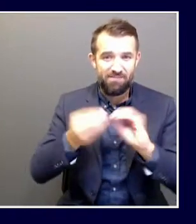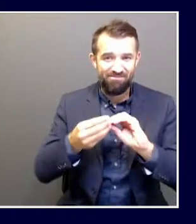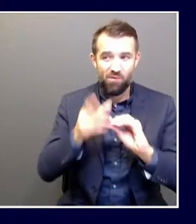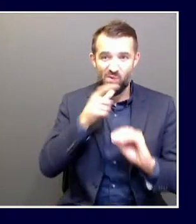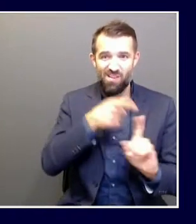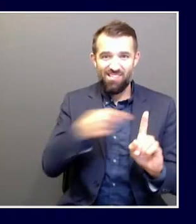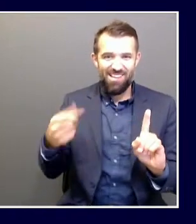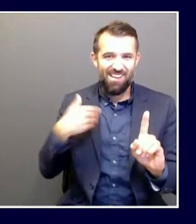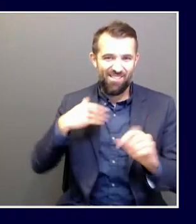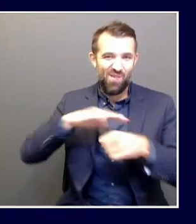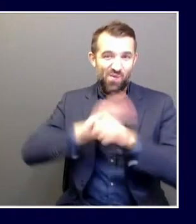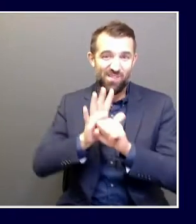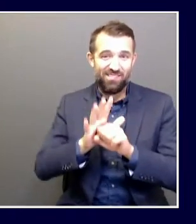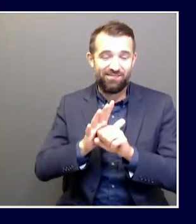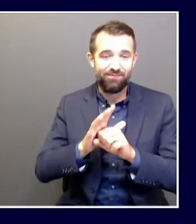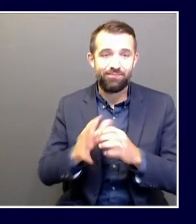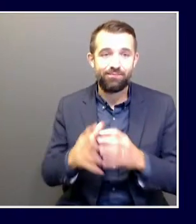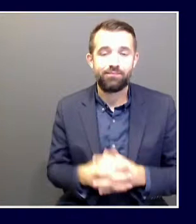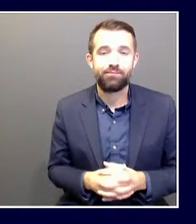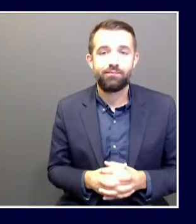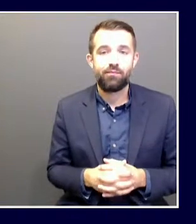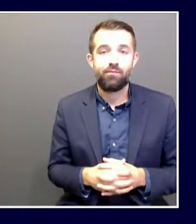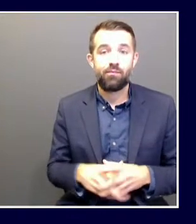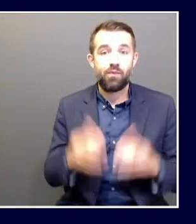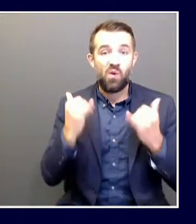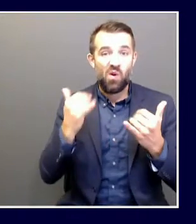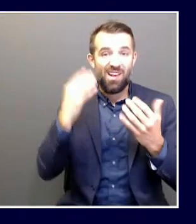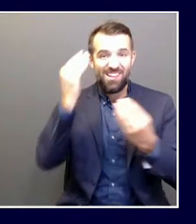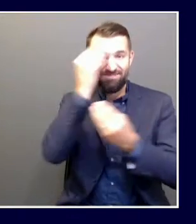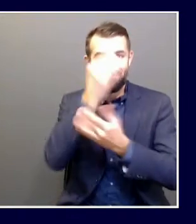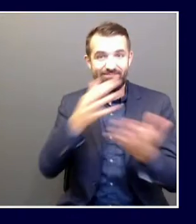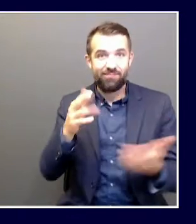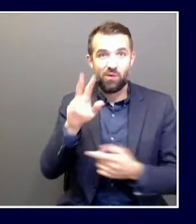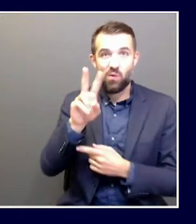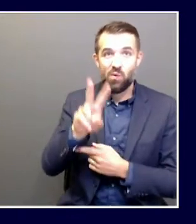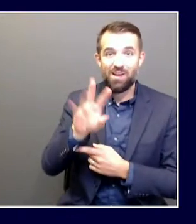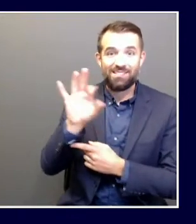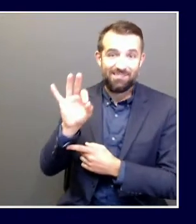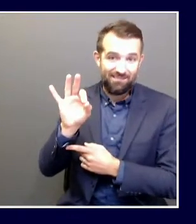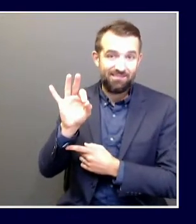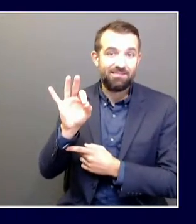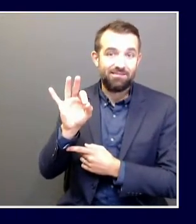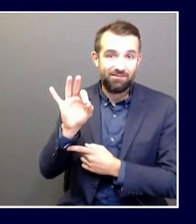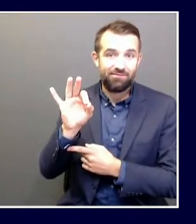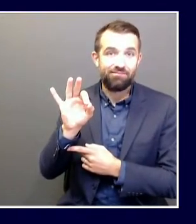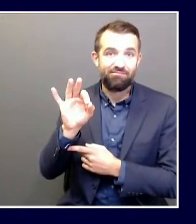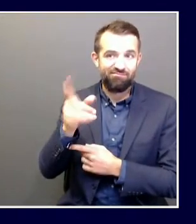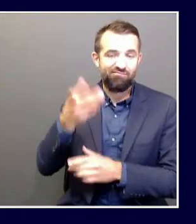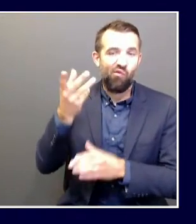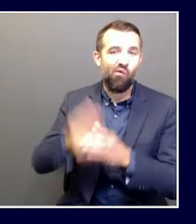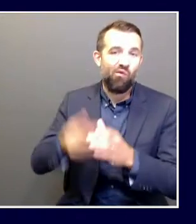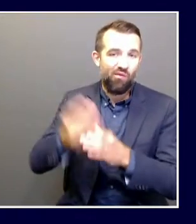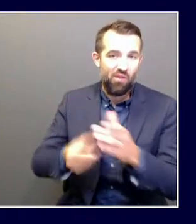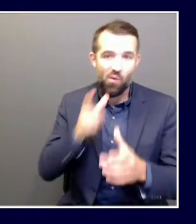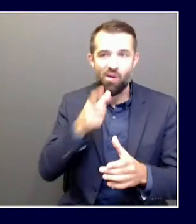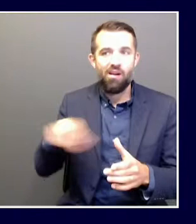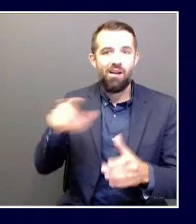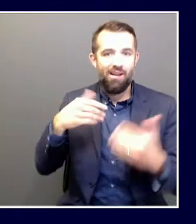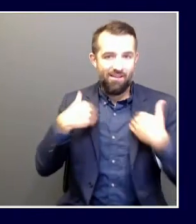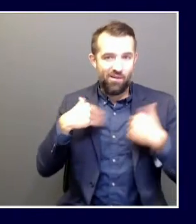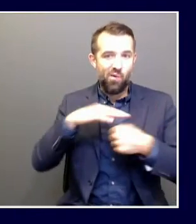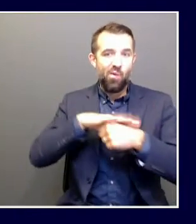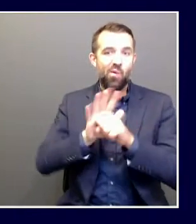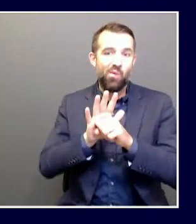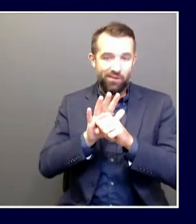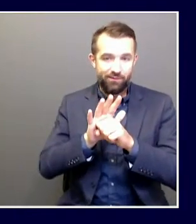Maine CDC is reporting today 29 additional deaths associated with COVID. And this comes on top of